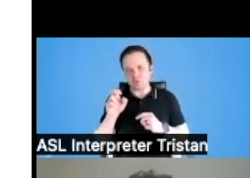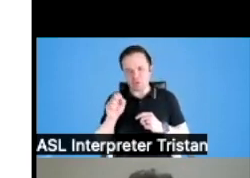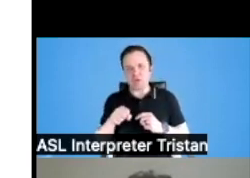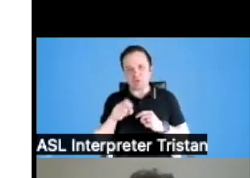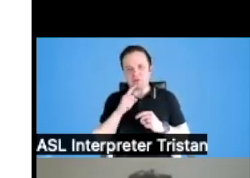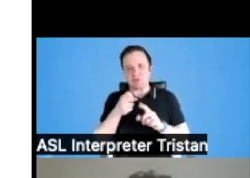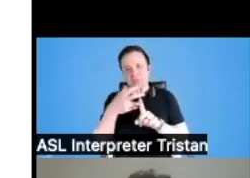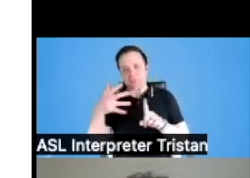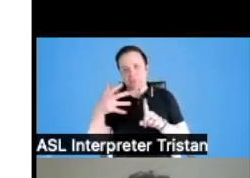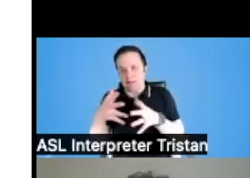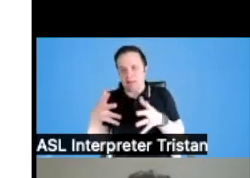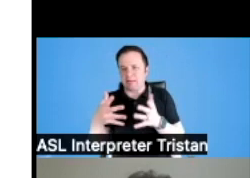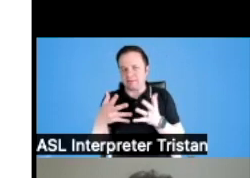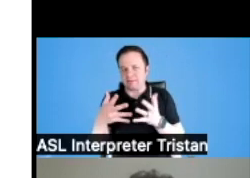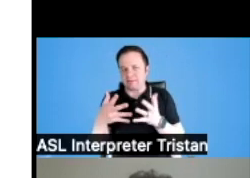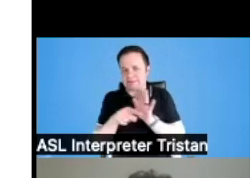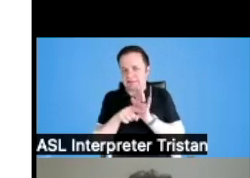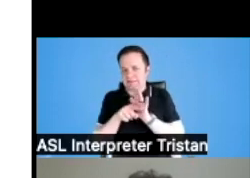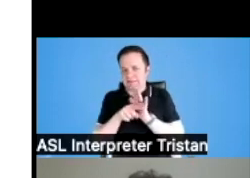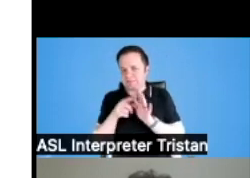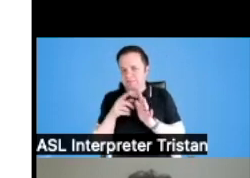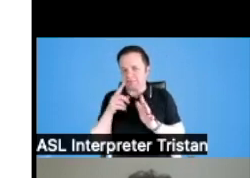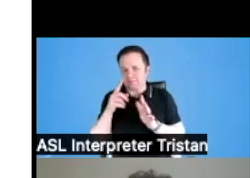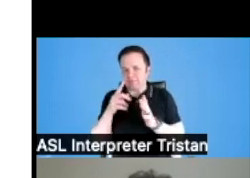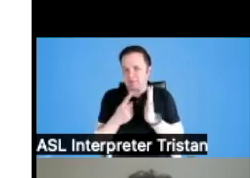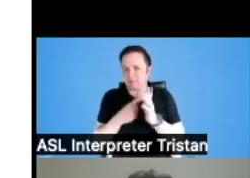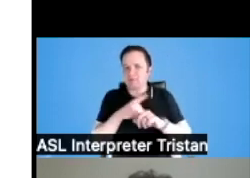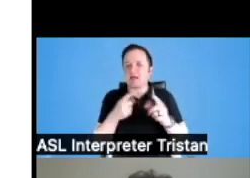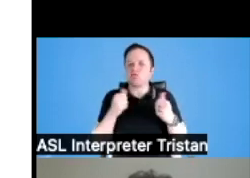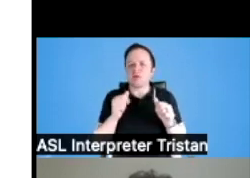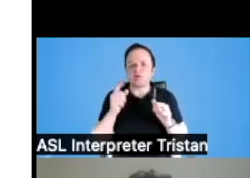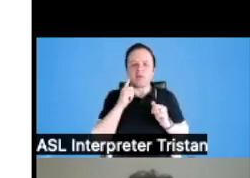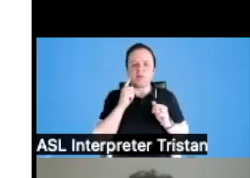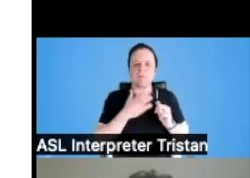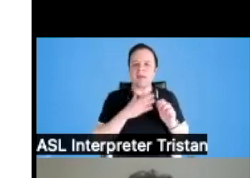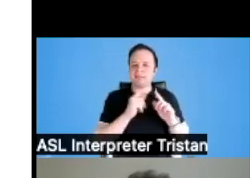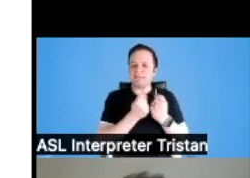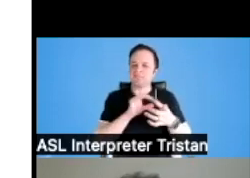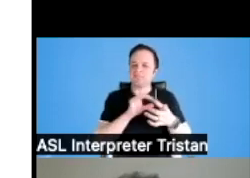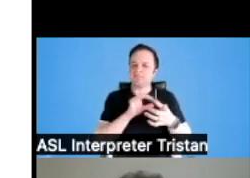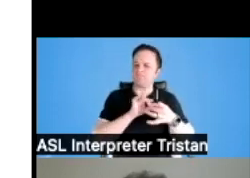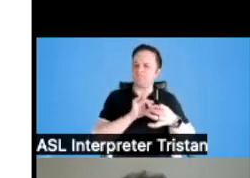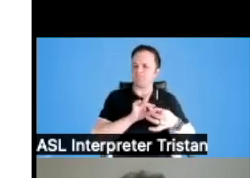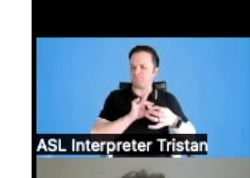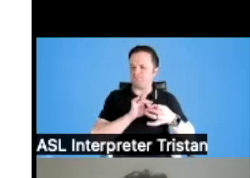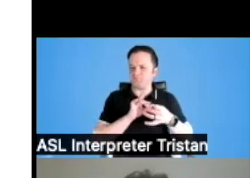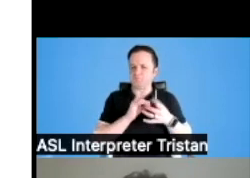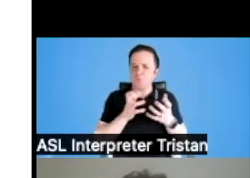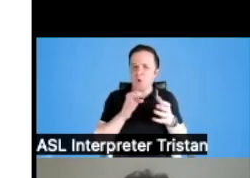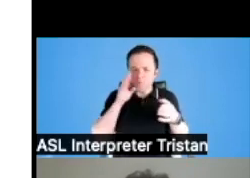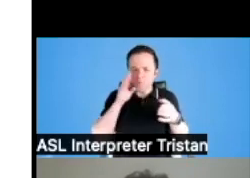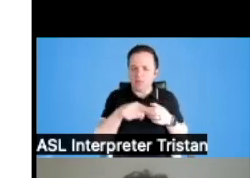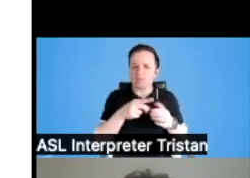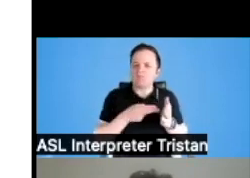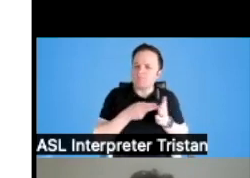connotations with that word. But what I try to do is enter into a right relationship with my team, right? Where you're centering authenticity, showing up with your